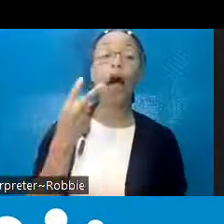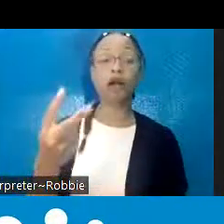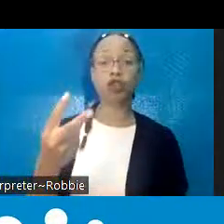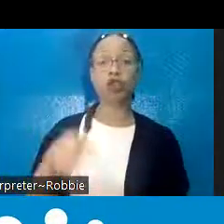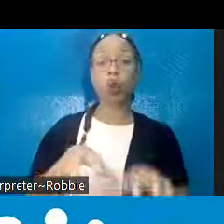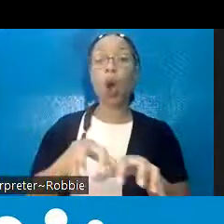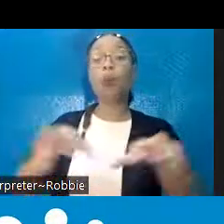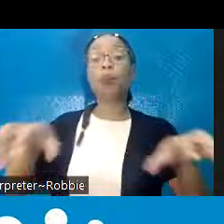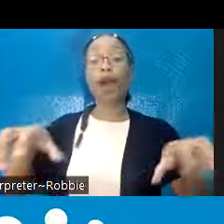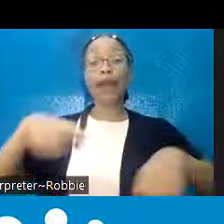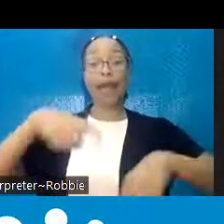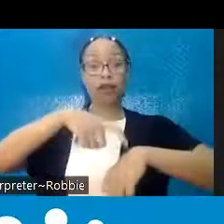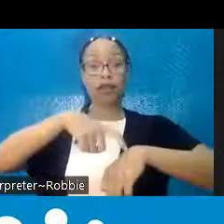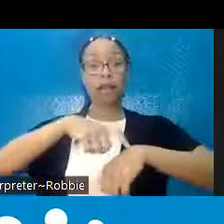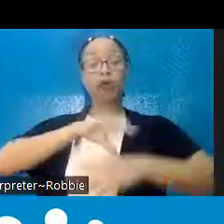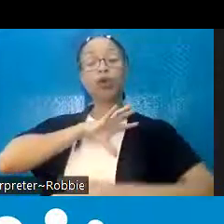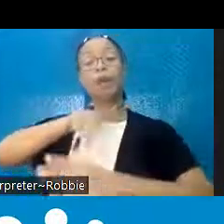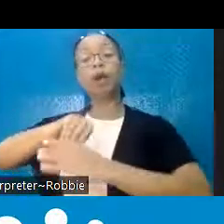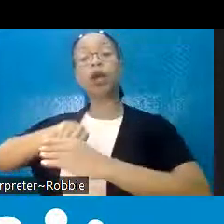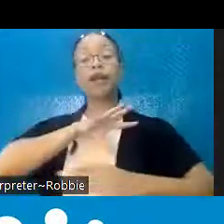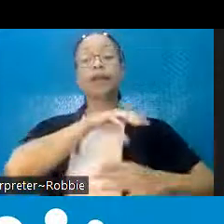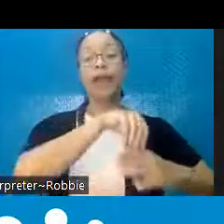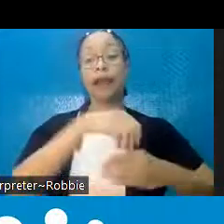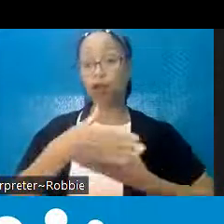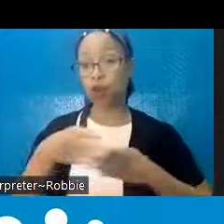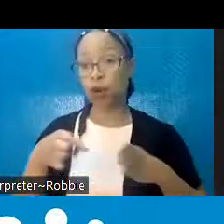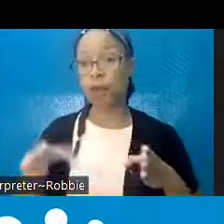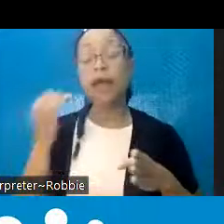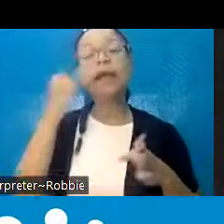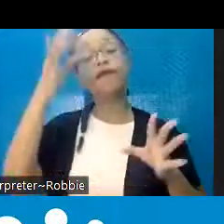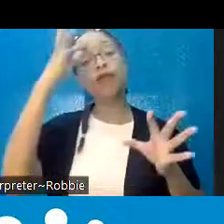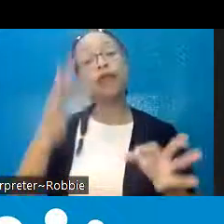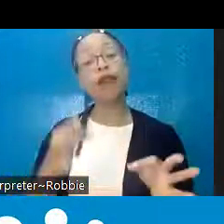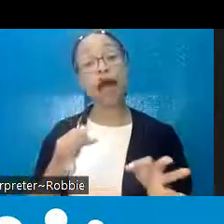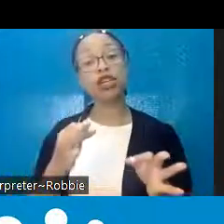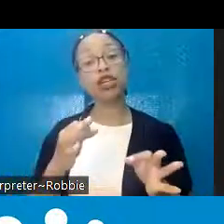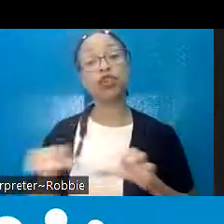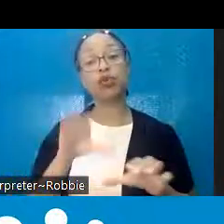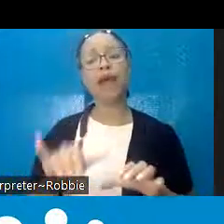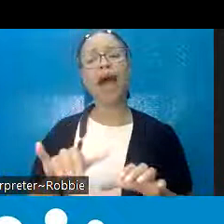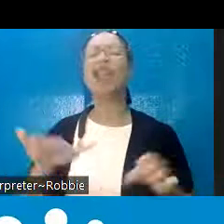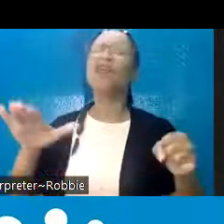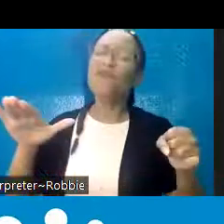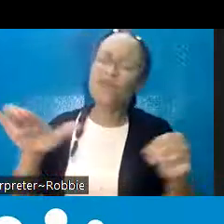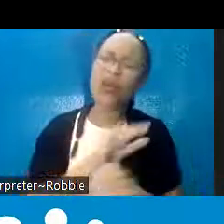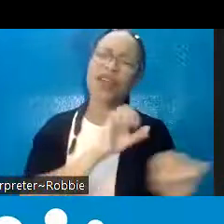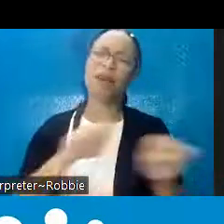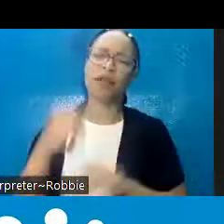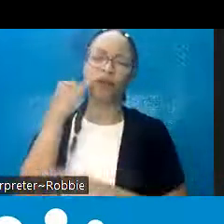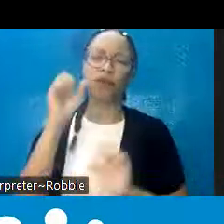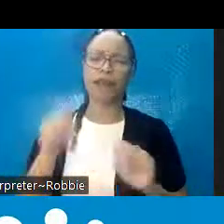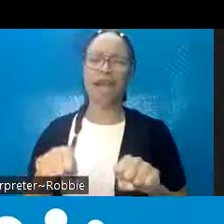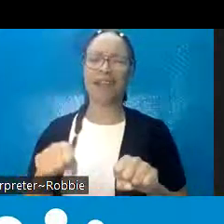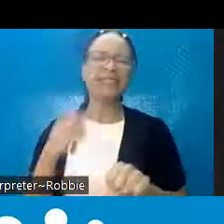have a chance to participate. If you choose to participate, please do so as fully as you can. If you're not able